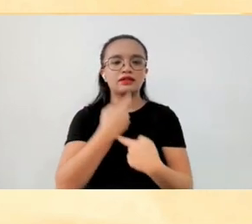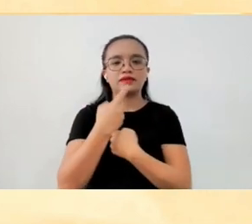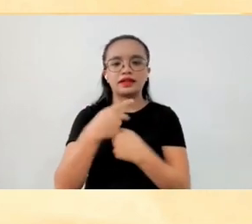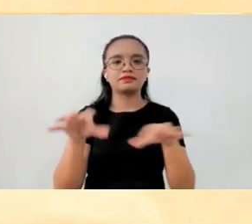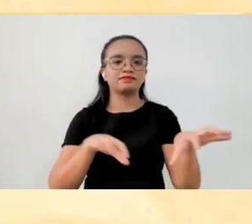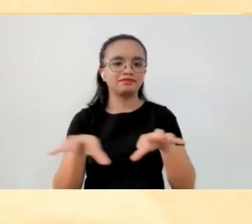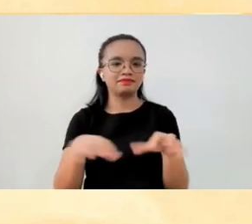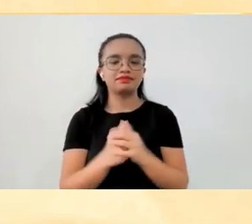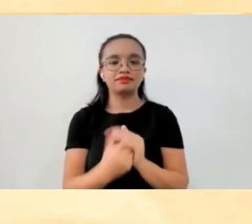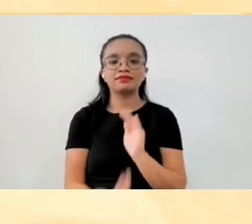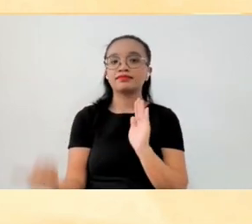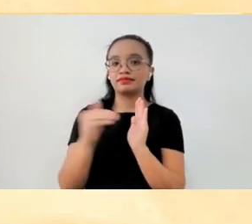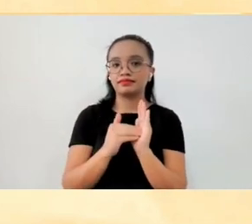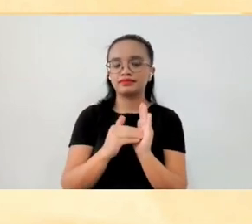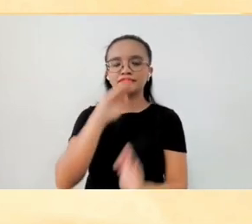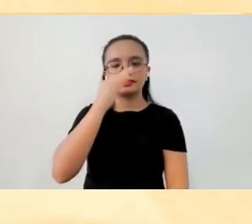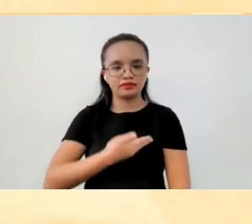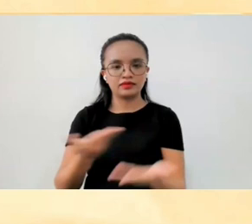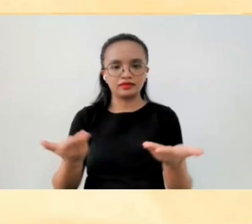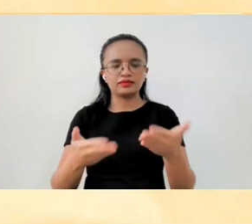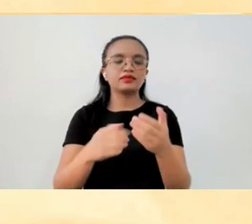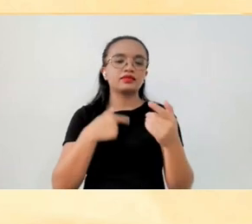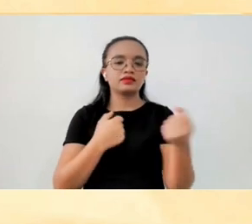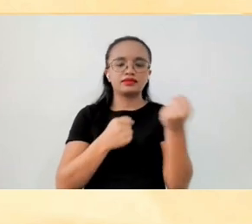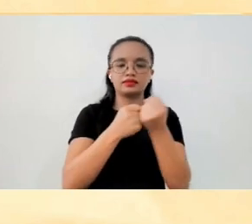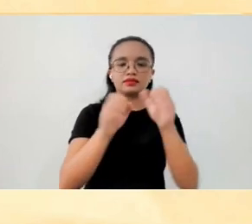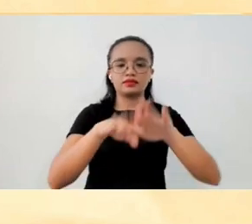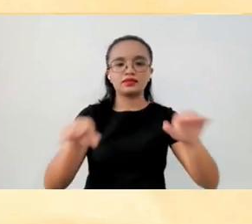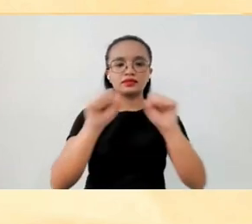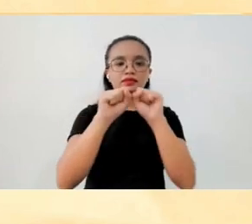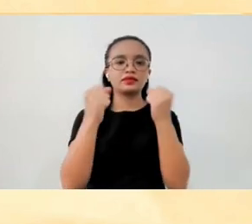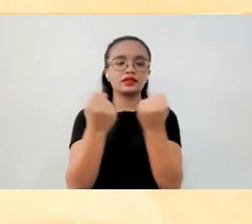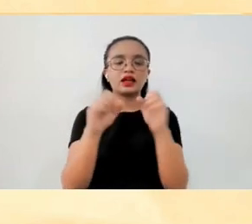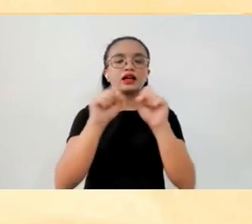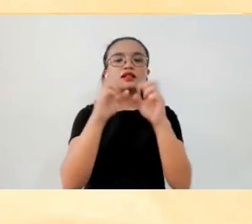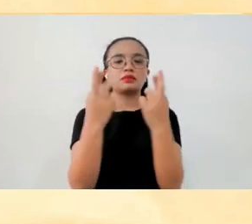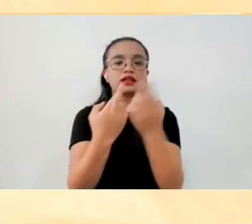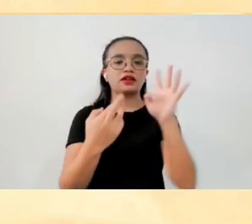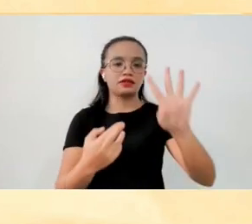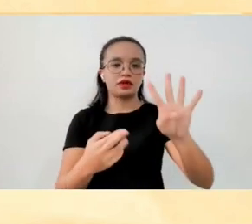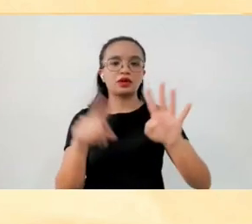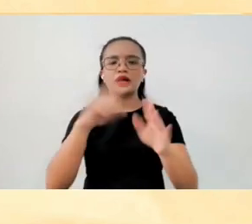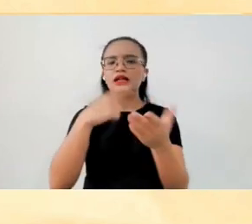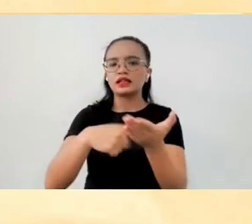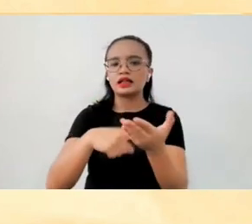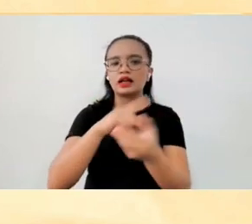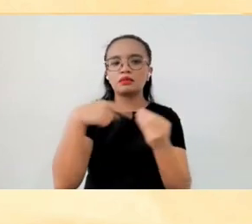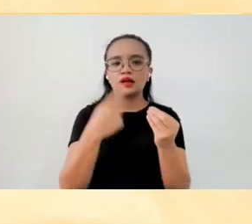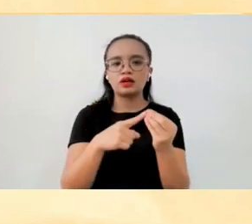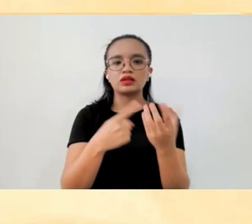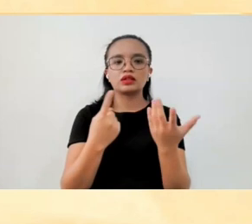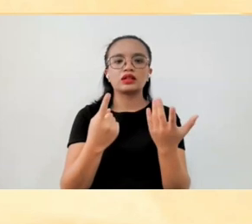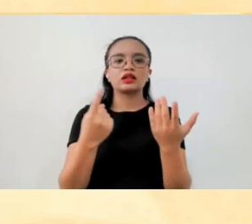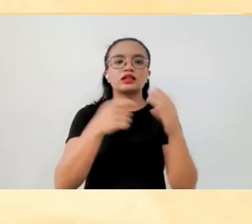So again, we welcome everyone to the Ako Para sa Bata, Session 4, usapin ang stress at trauma ng mga kabataan. May magagawa